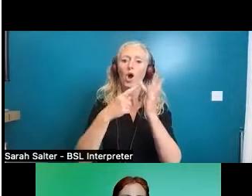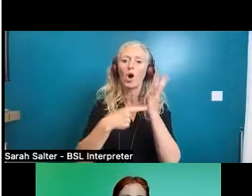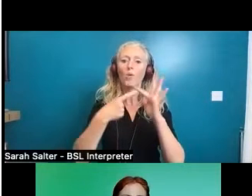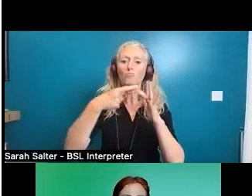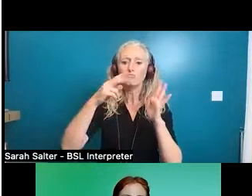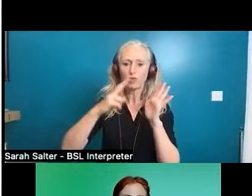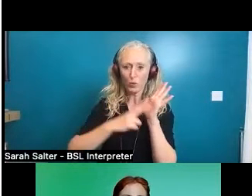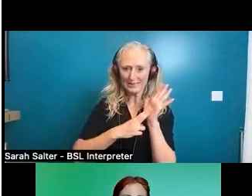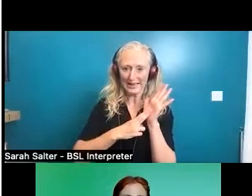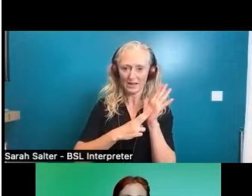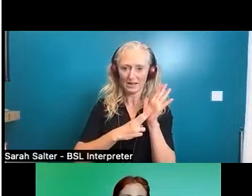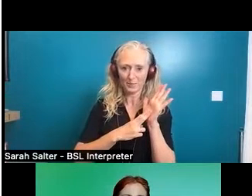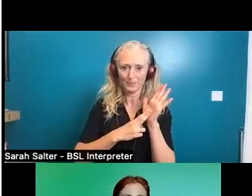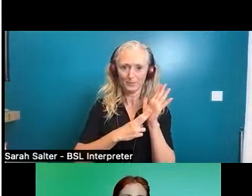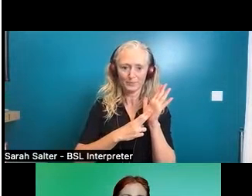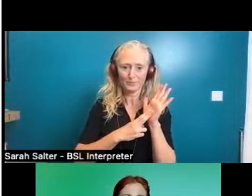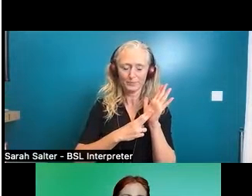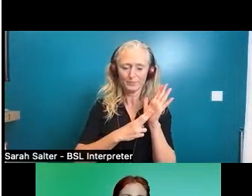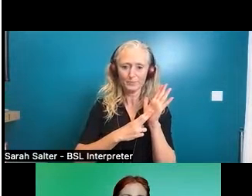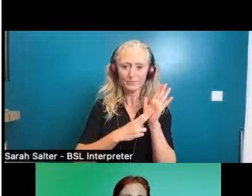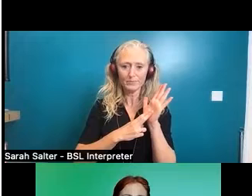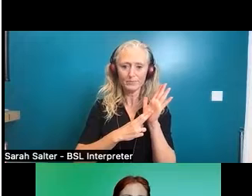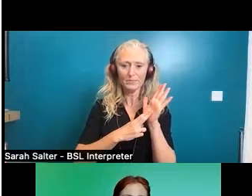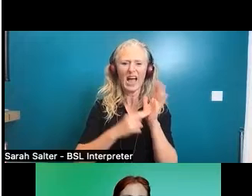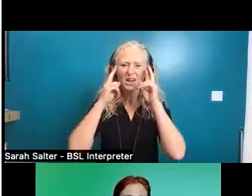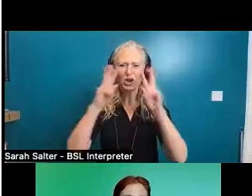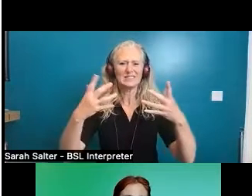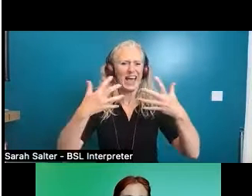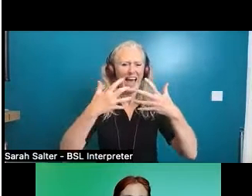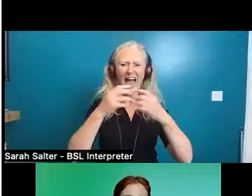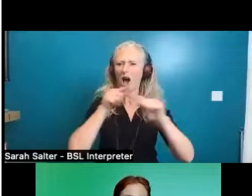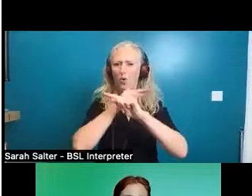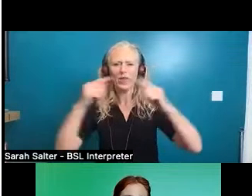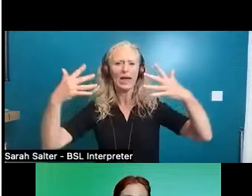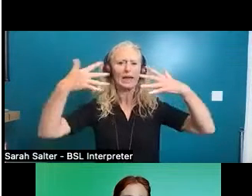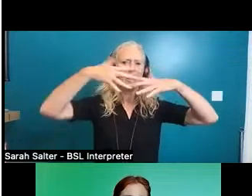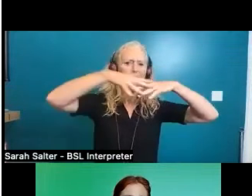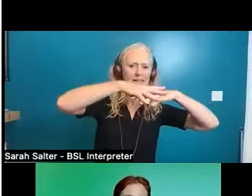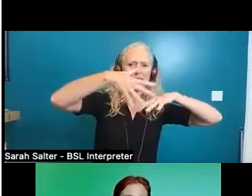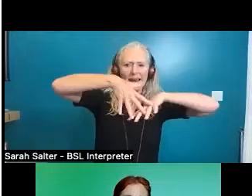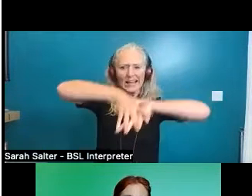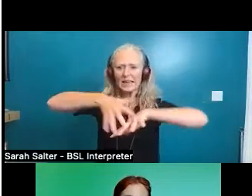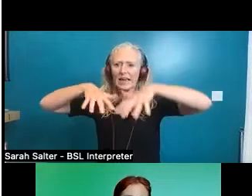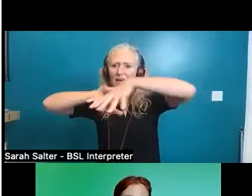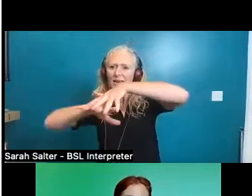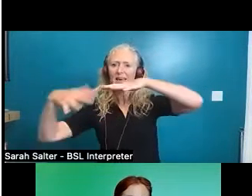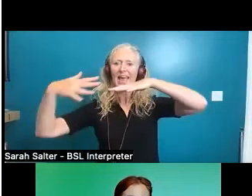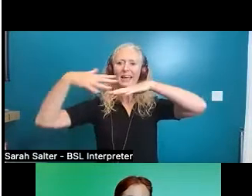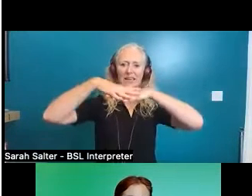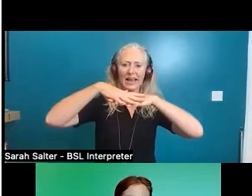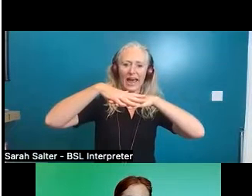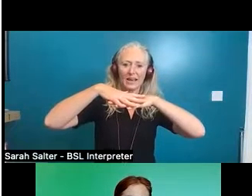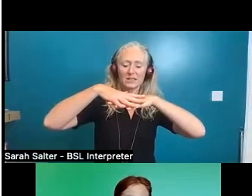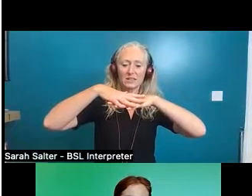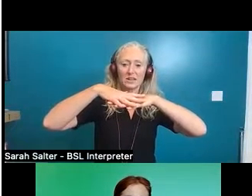proteins are the building blocks, if you like, that are made from the instructions, the genes.